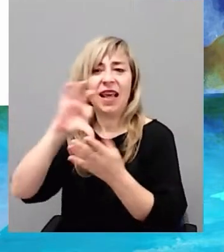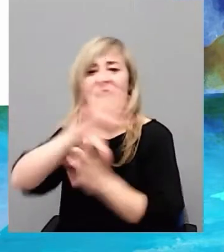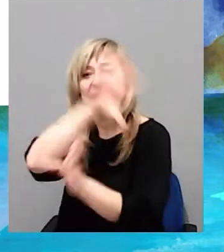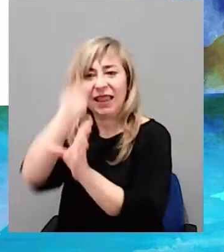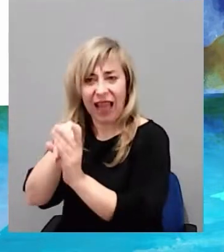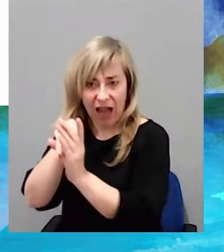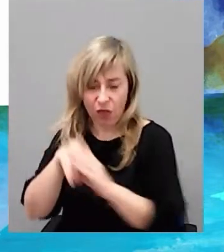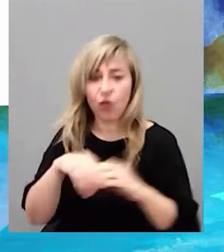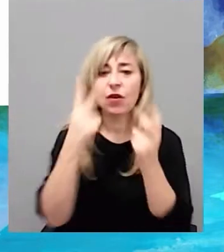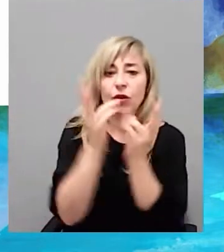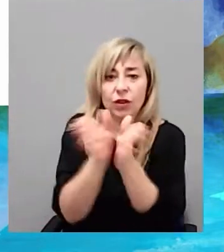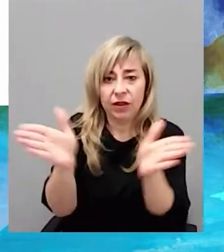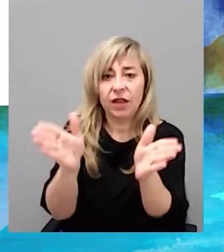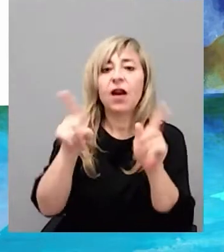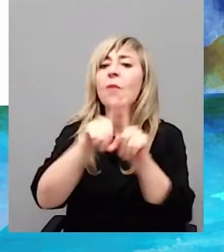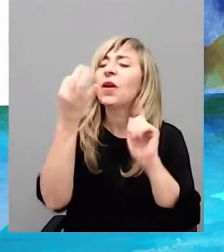integrated GNS.